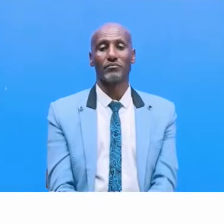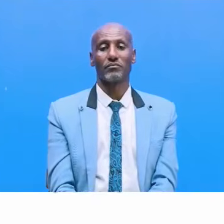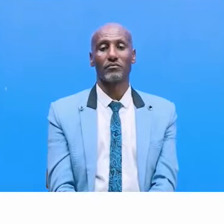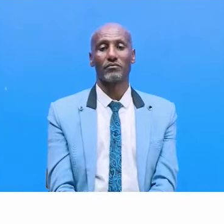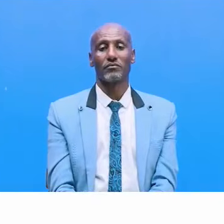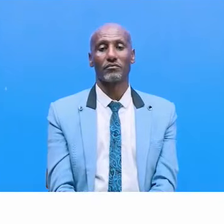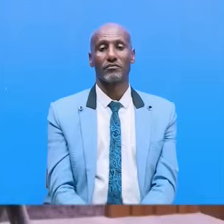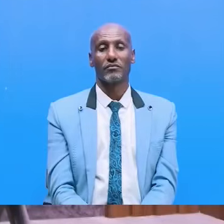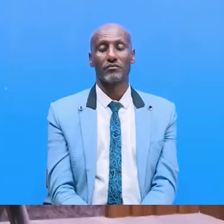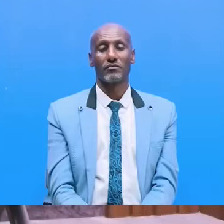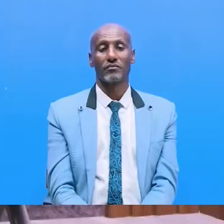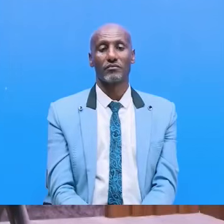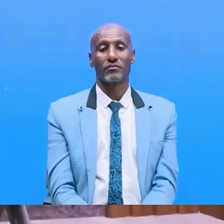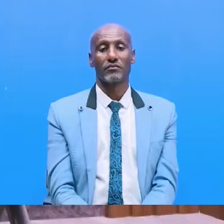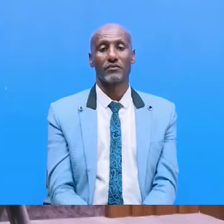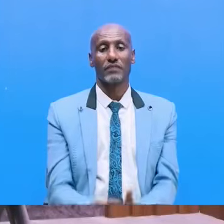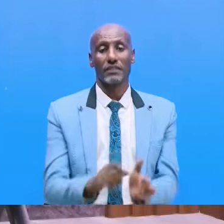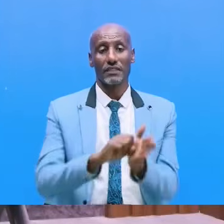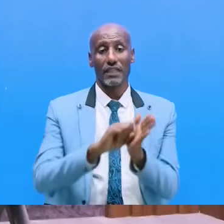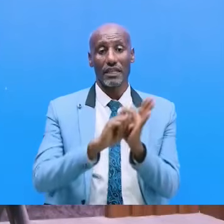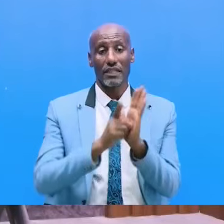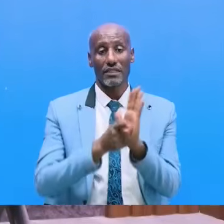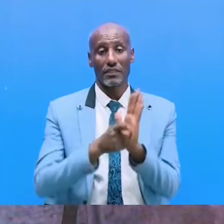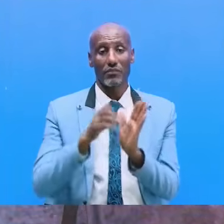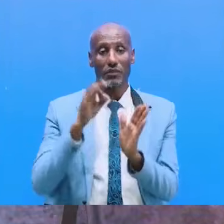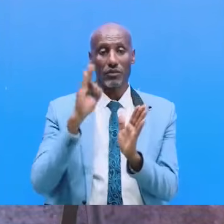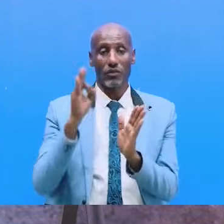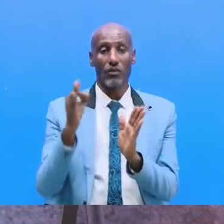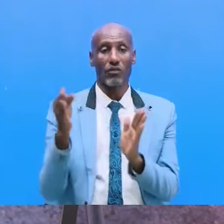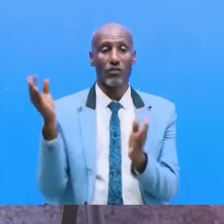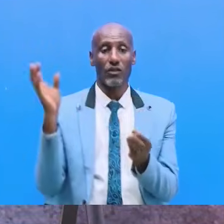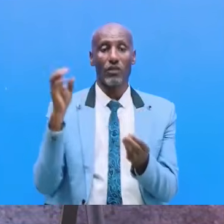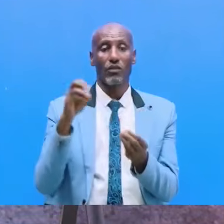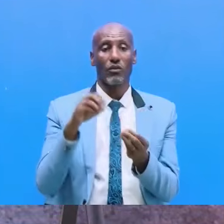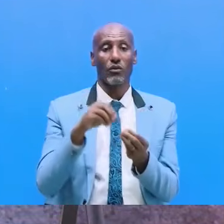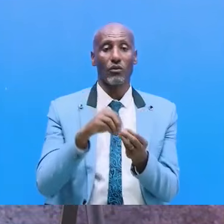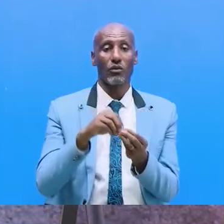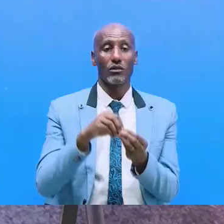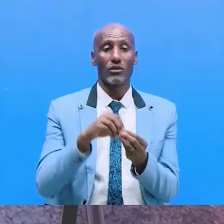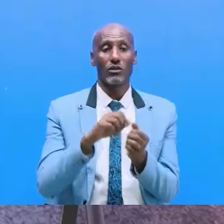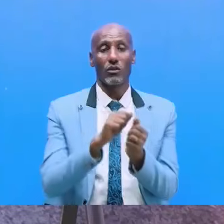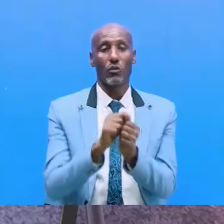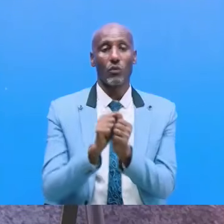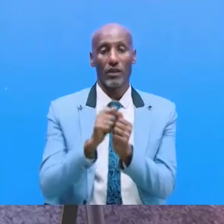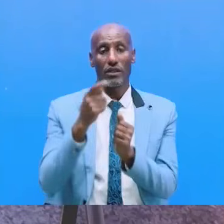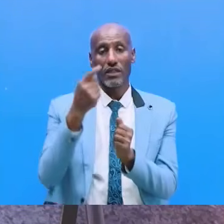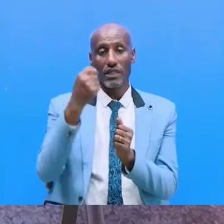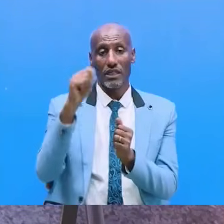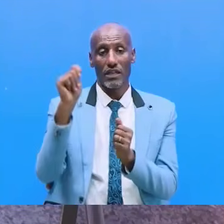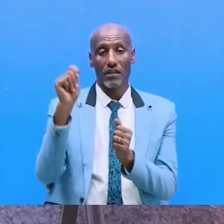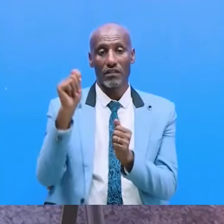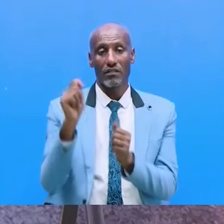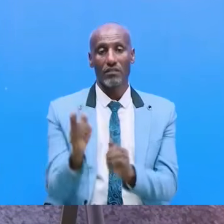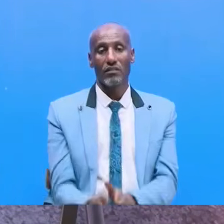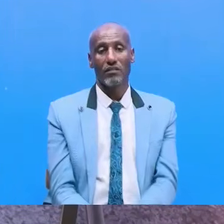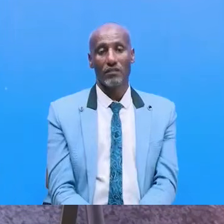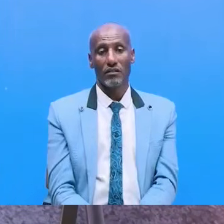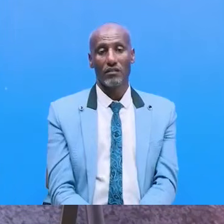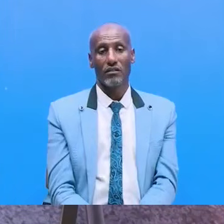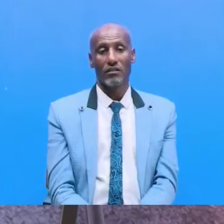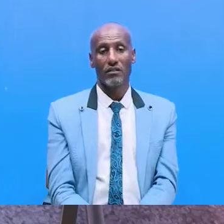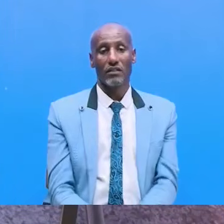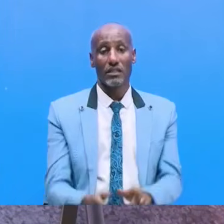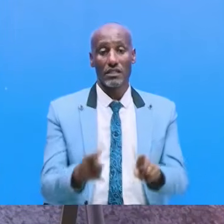The red carpet. This is an example of also with the article the. So this is